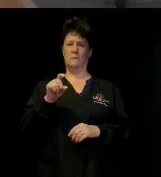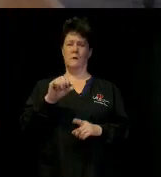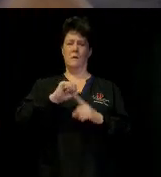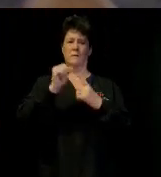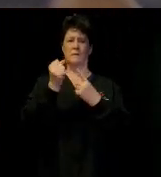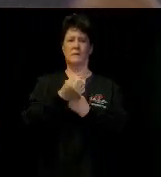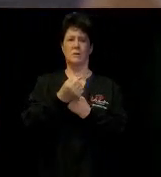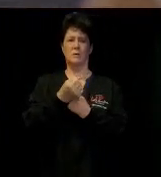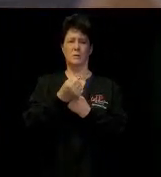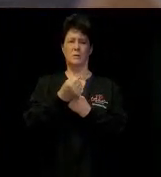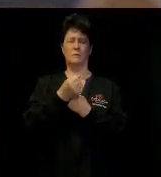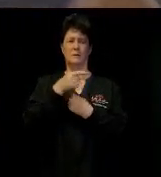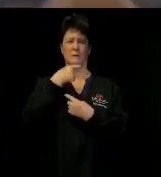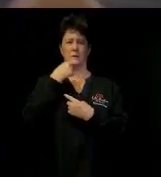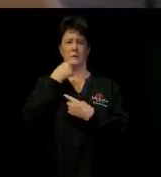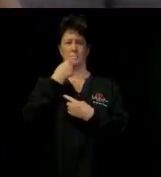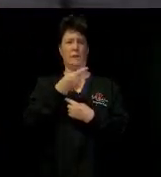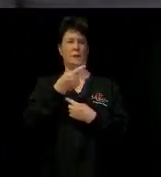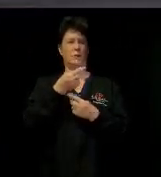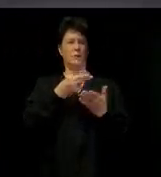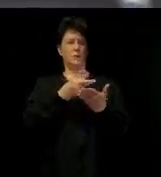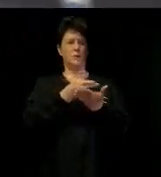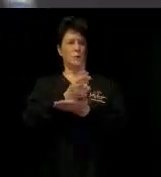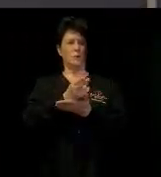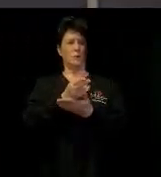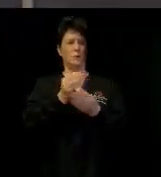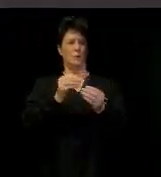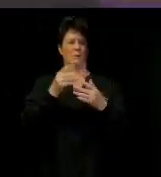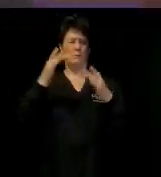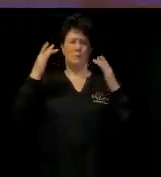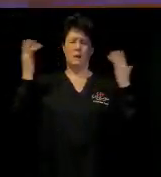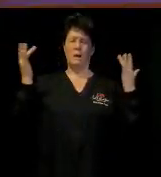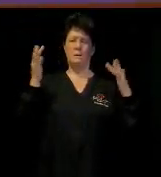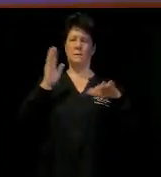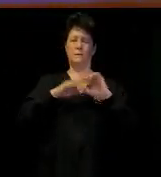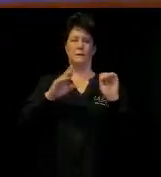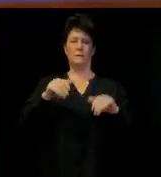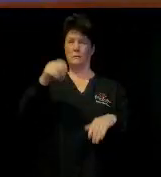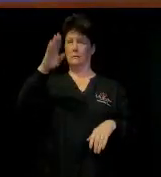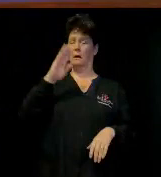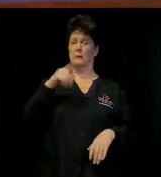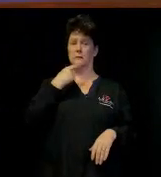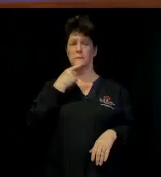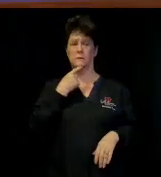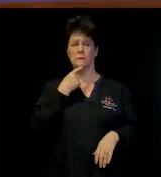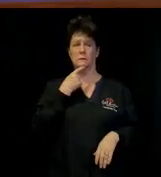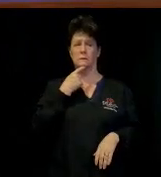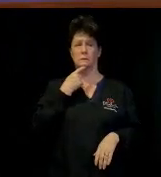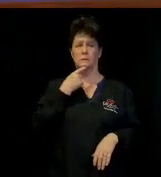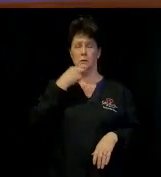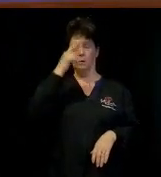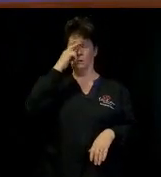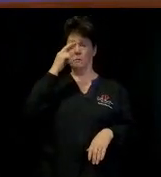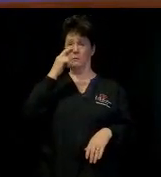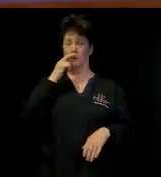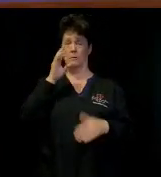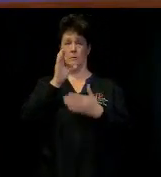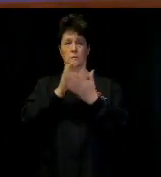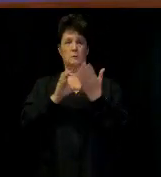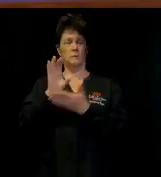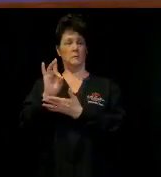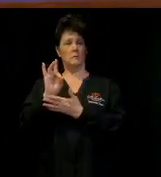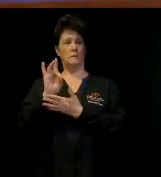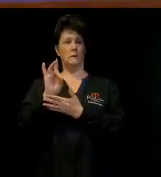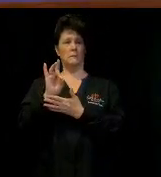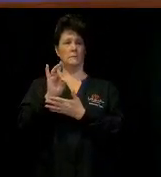his word says. You say, Romans 8. This isn't in the notes, but we're going to go there.